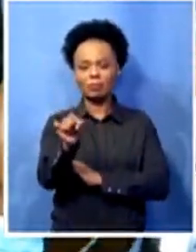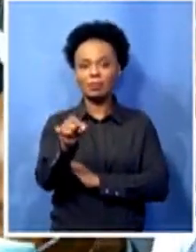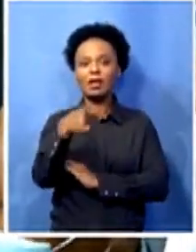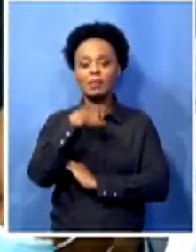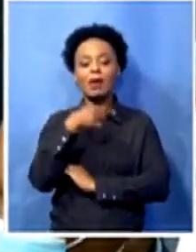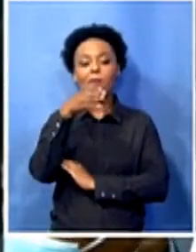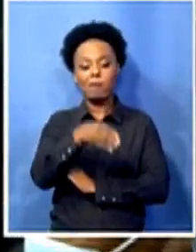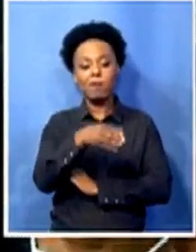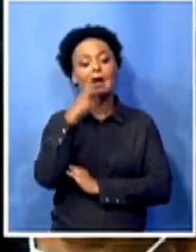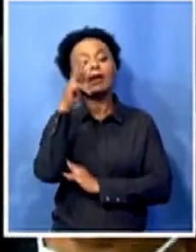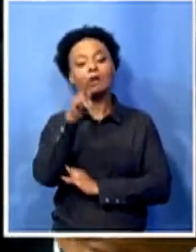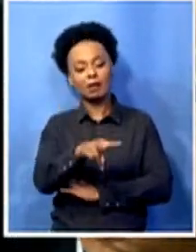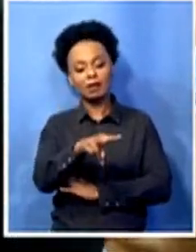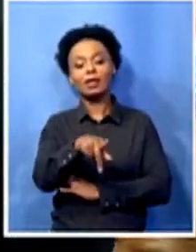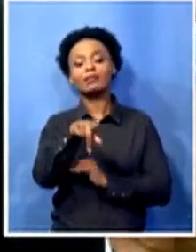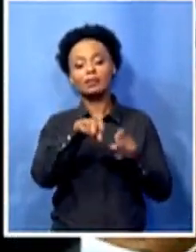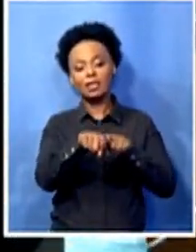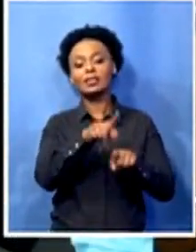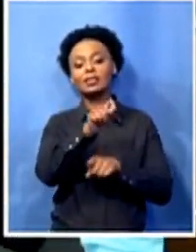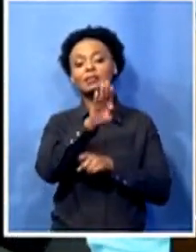ukuthi niyascreena.